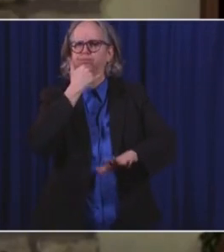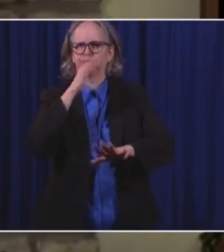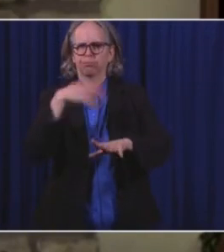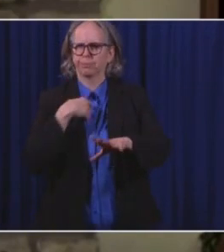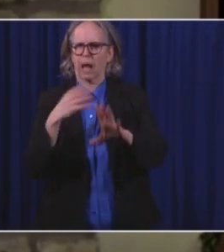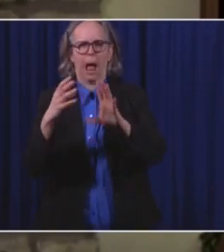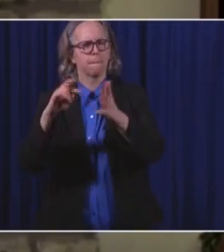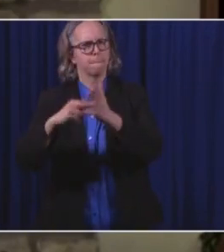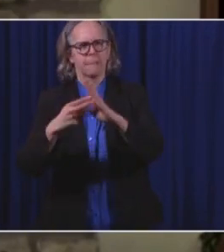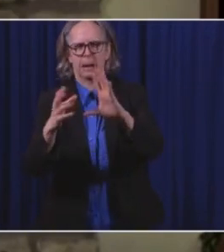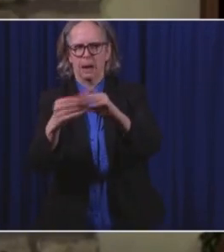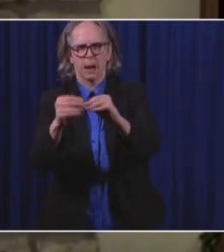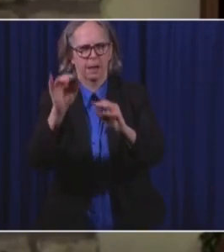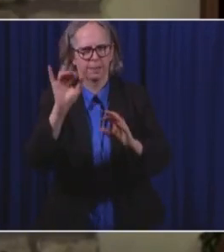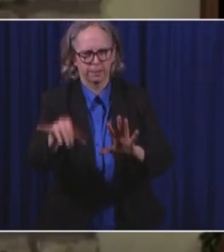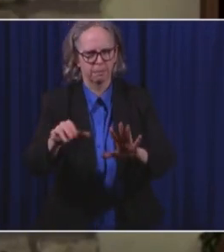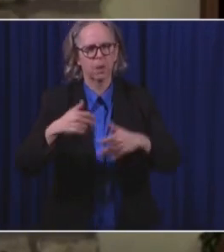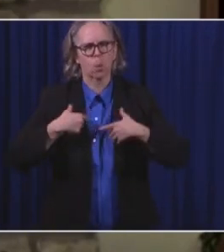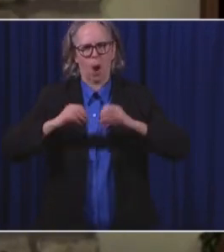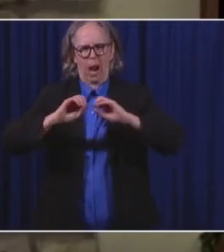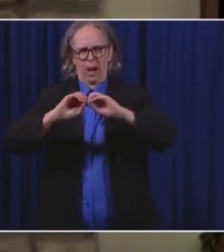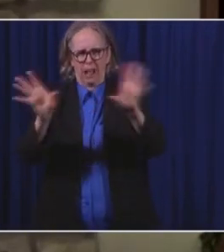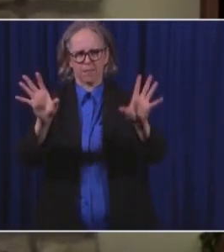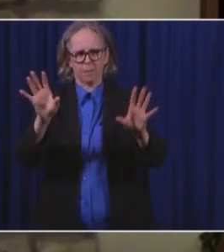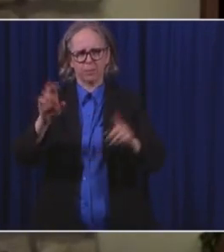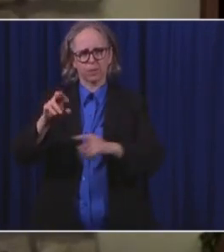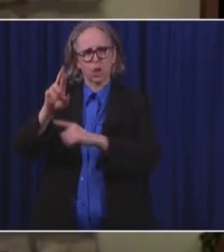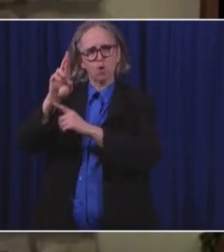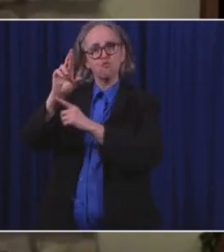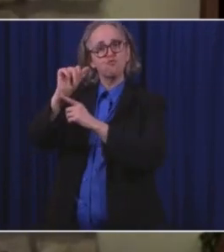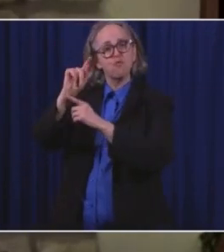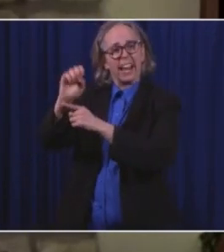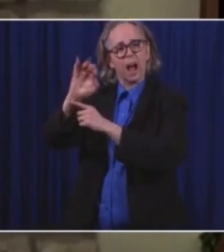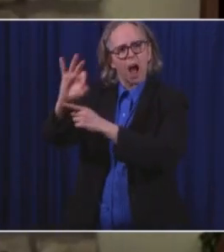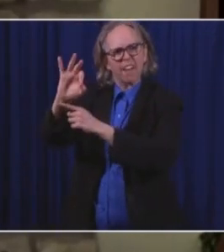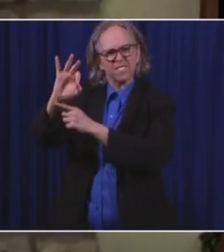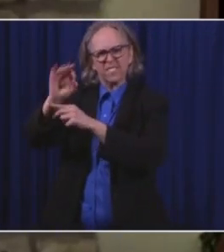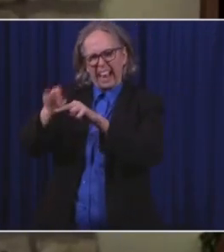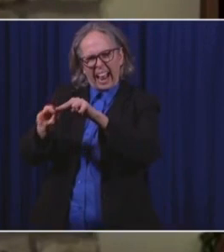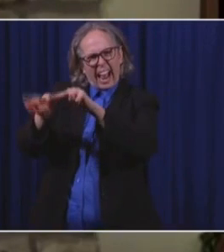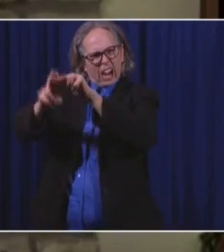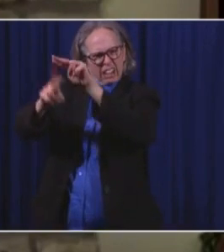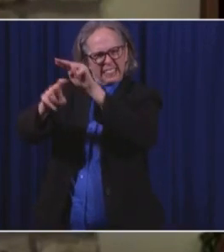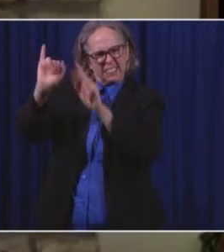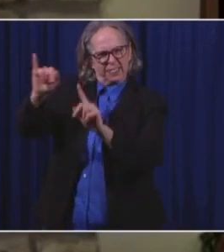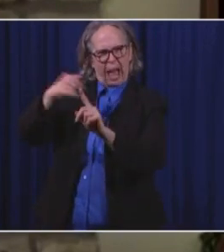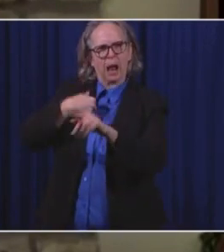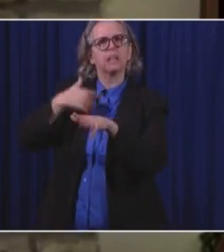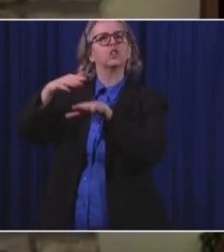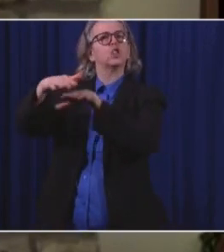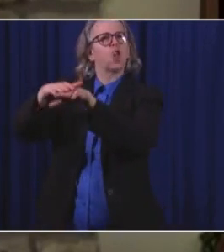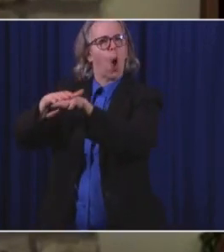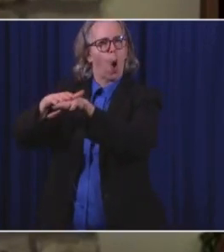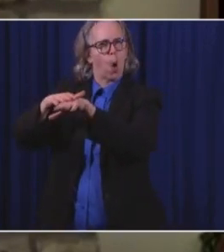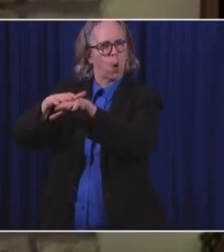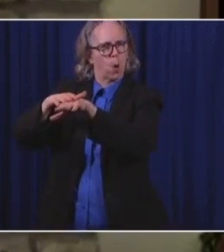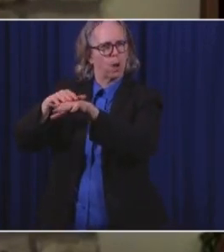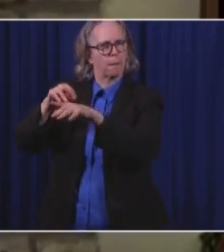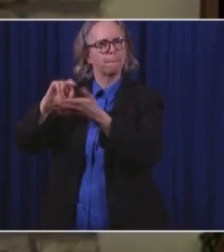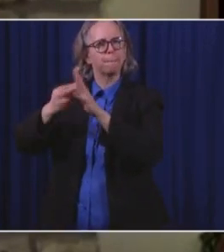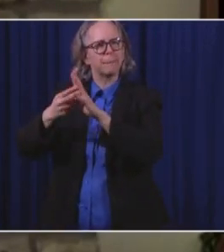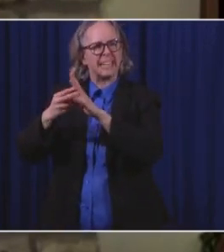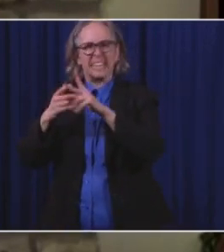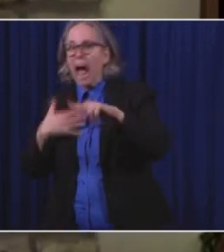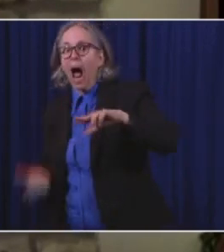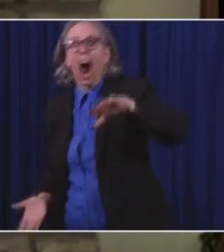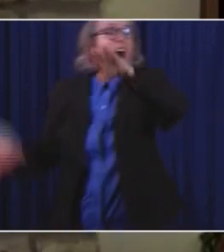rate of increase has slowed. The rate of increase has slowed. That's why we can't declare victory. That's why I